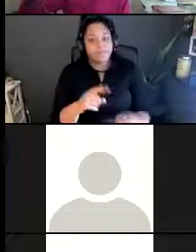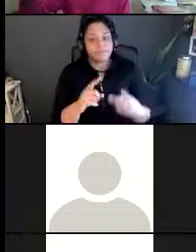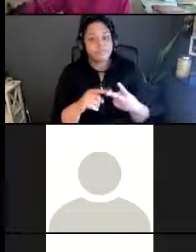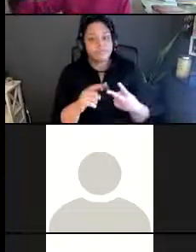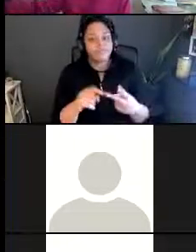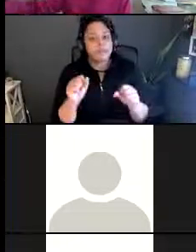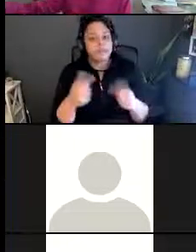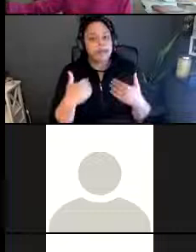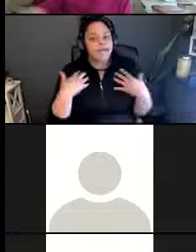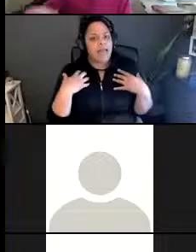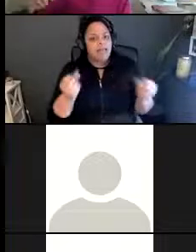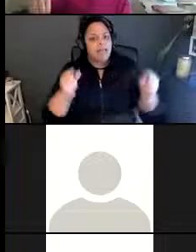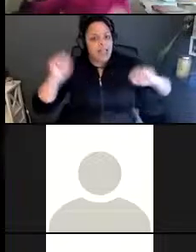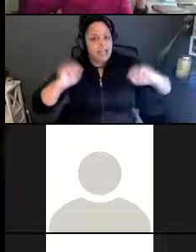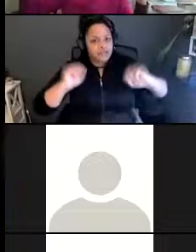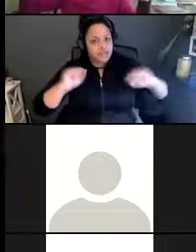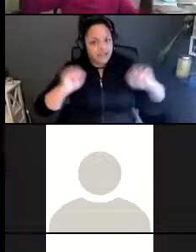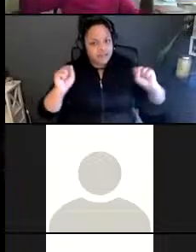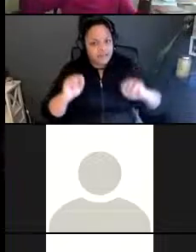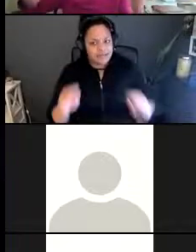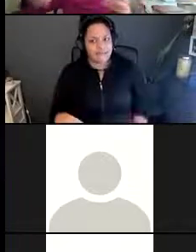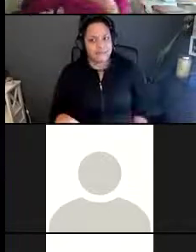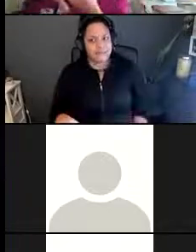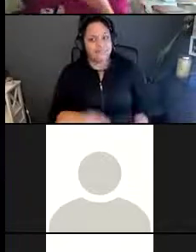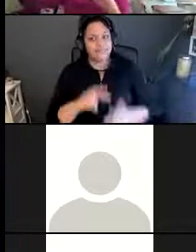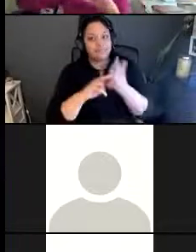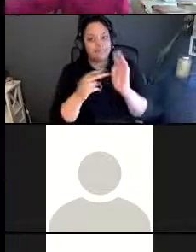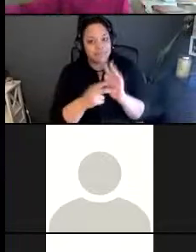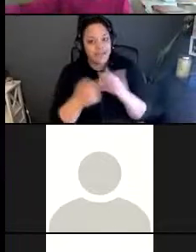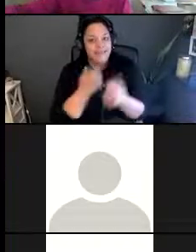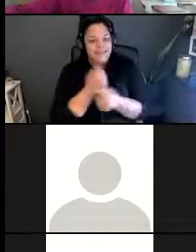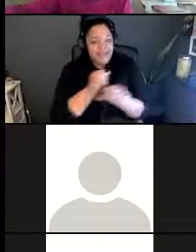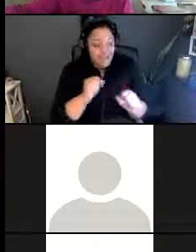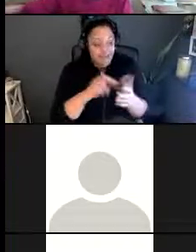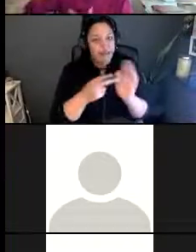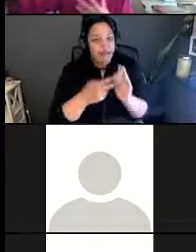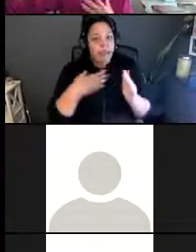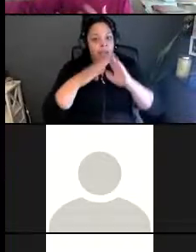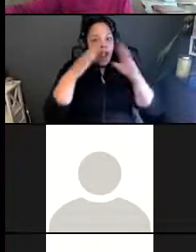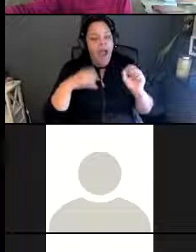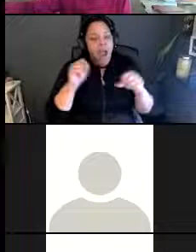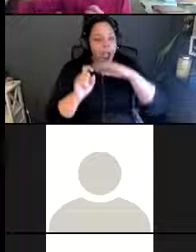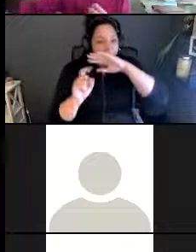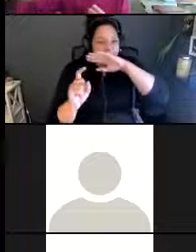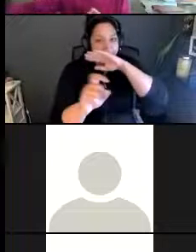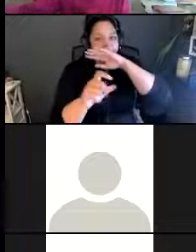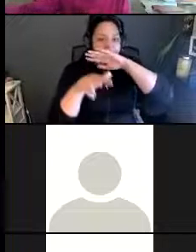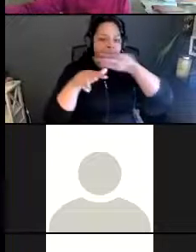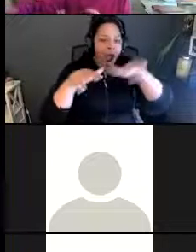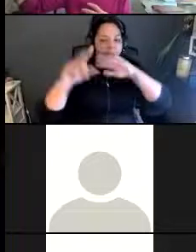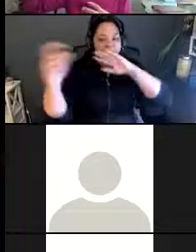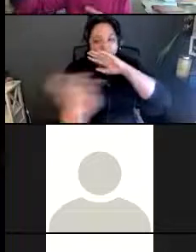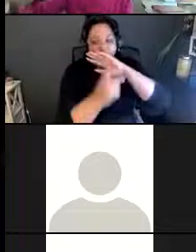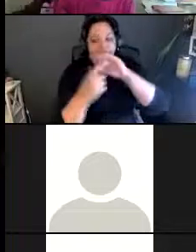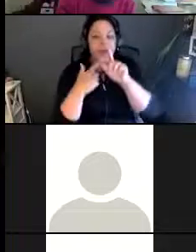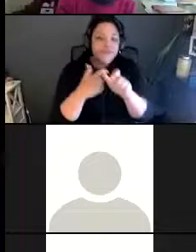have healthy exercise, which means I have to have safety so that I can leave my home and go for a walk or go for a